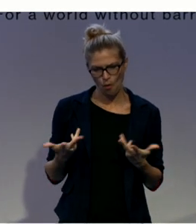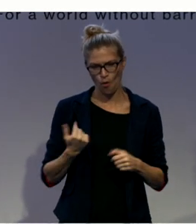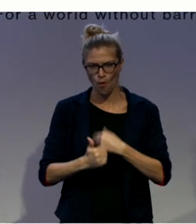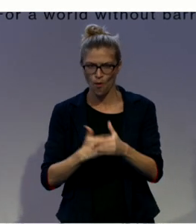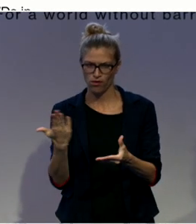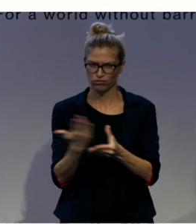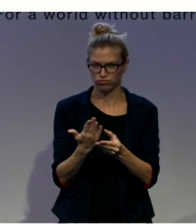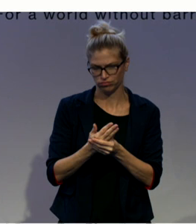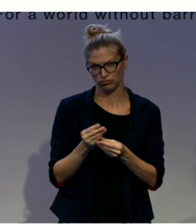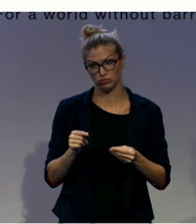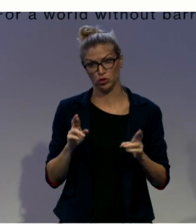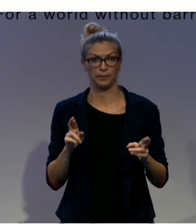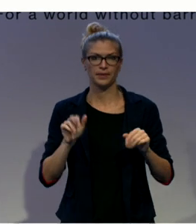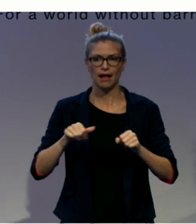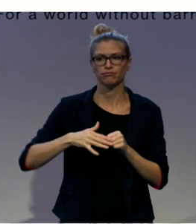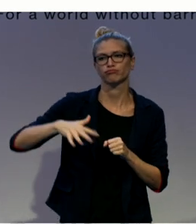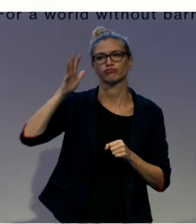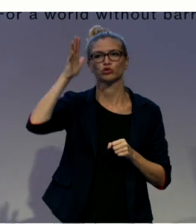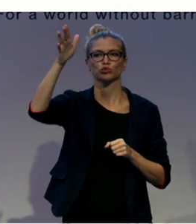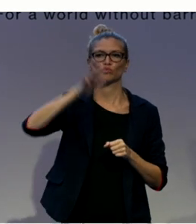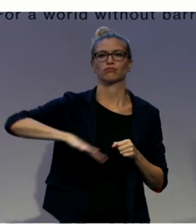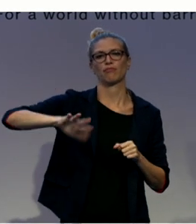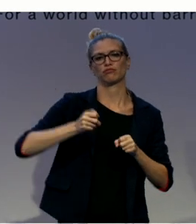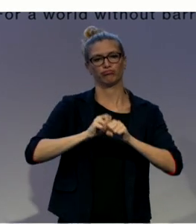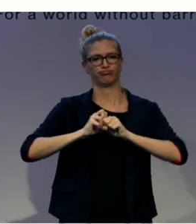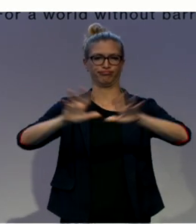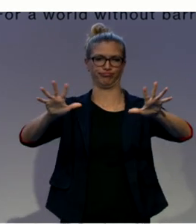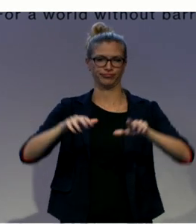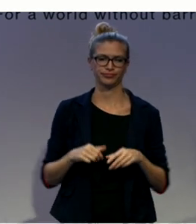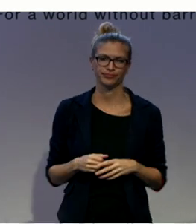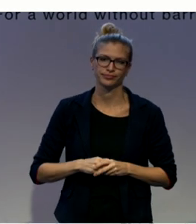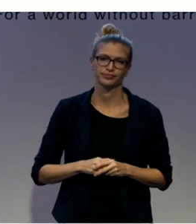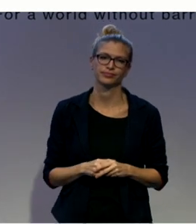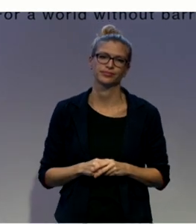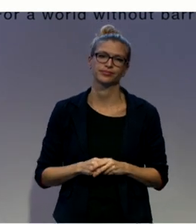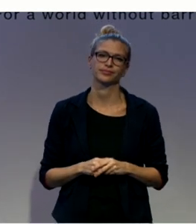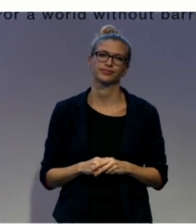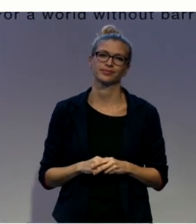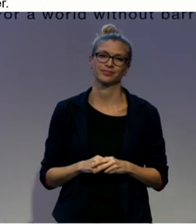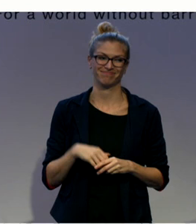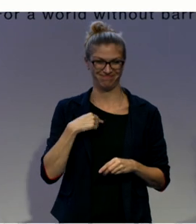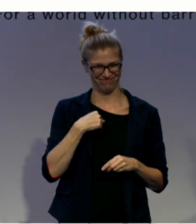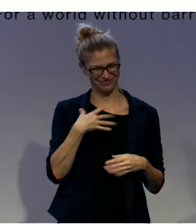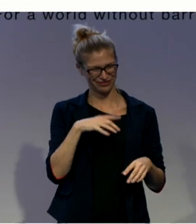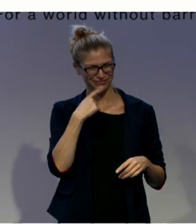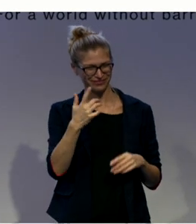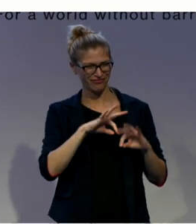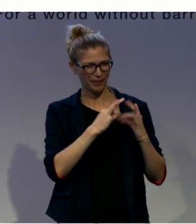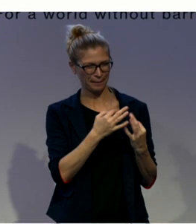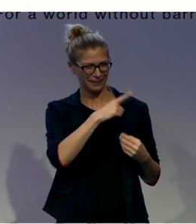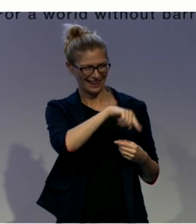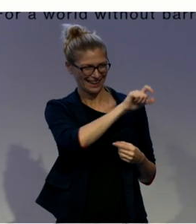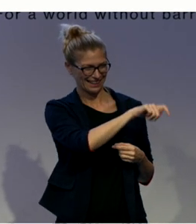Less corporations of the family of people with disability in accessibility modification.